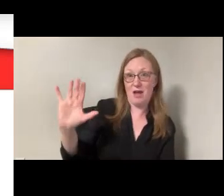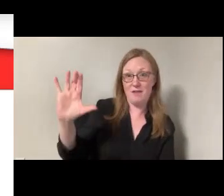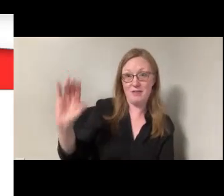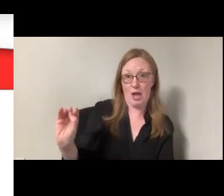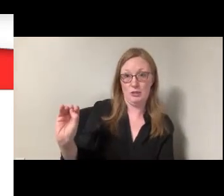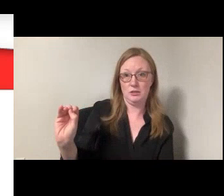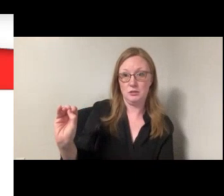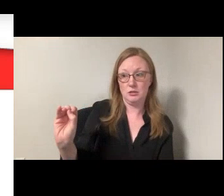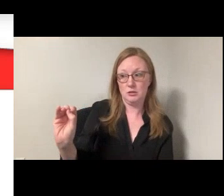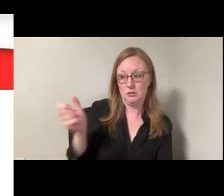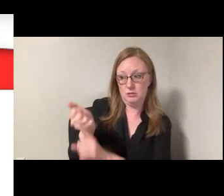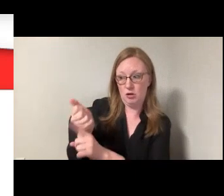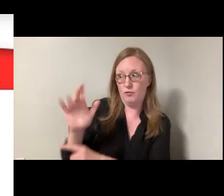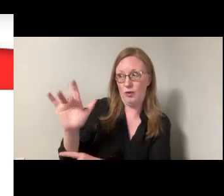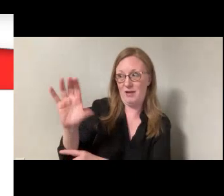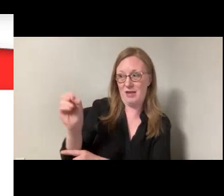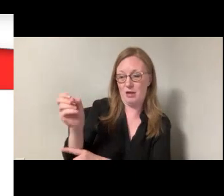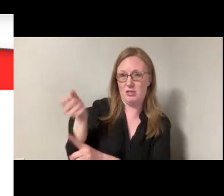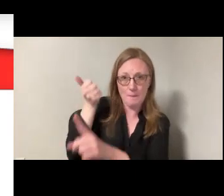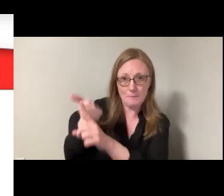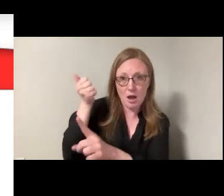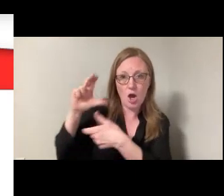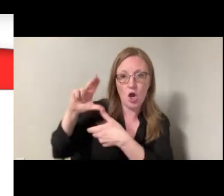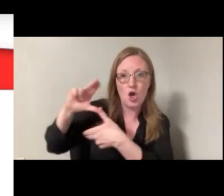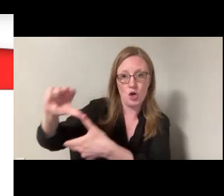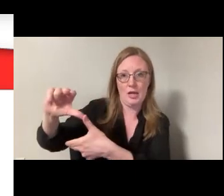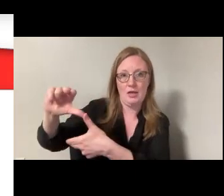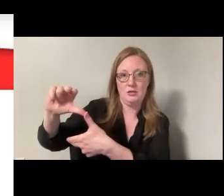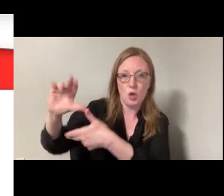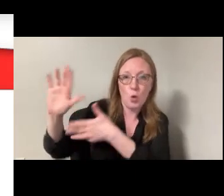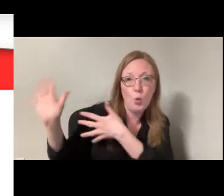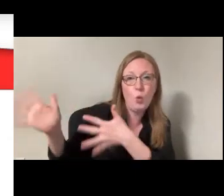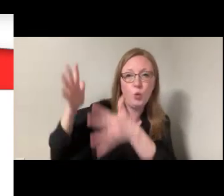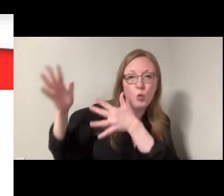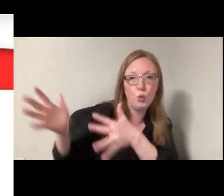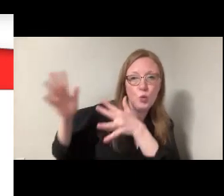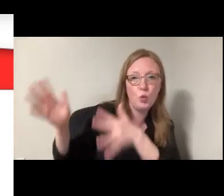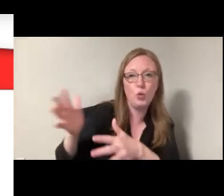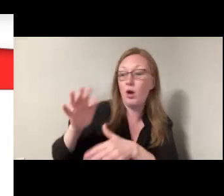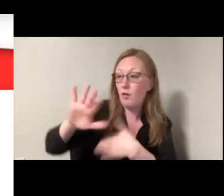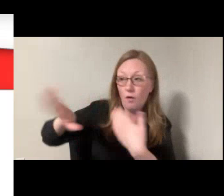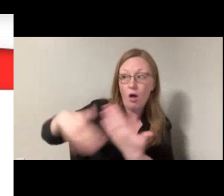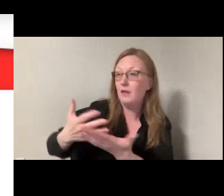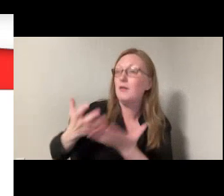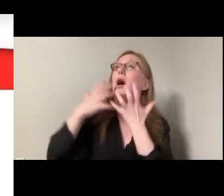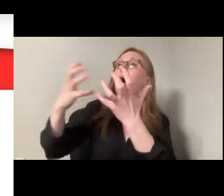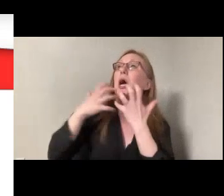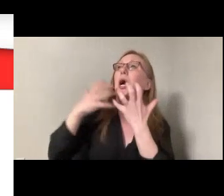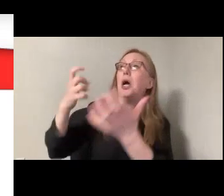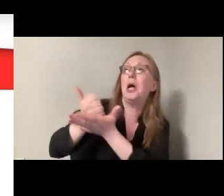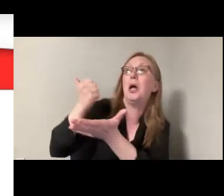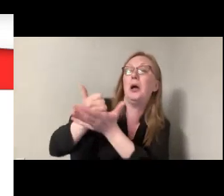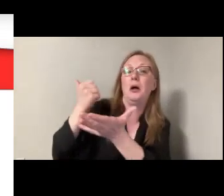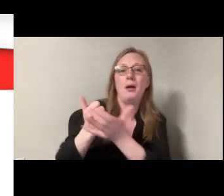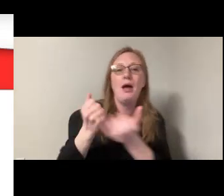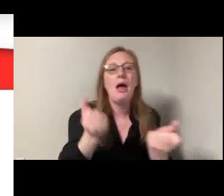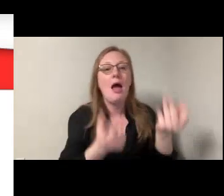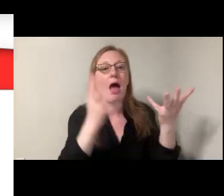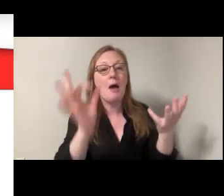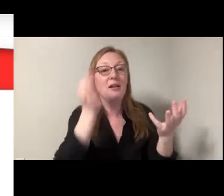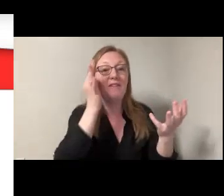counties that were hit with hurricane force winds, and they were all screaming at us at once. How many state and federal agencies are